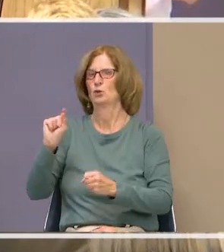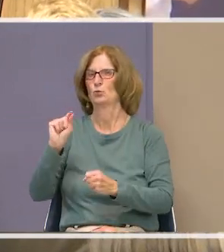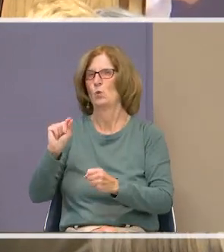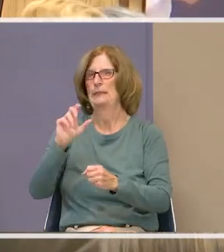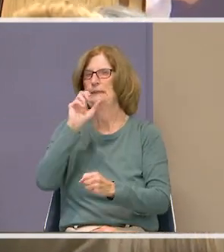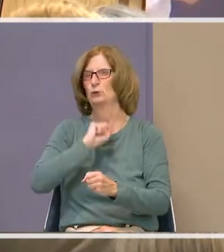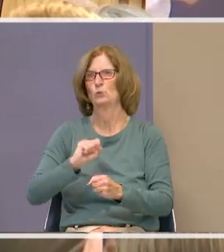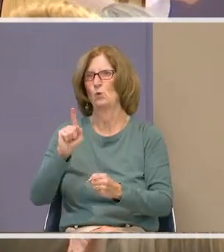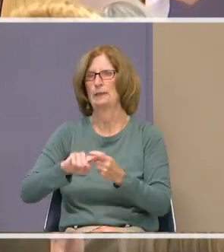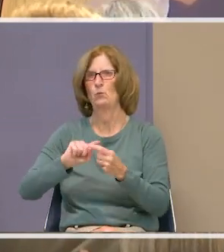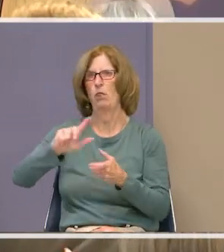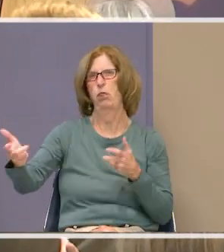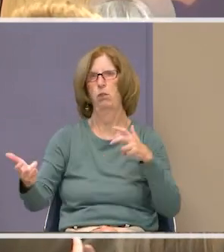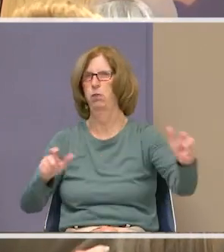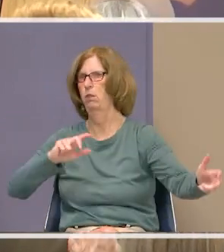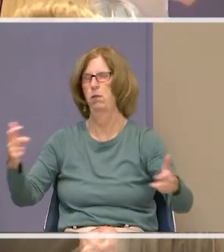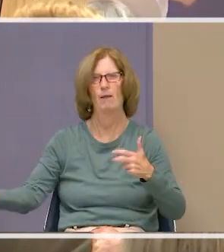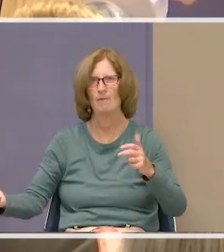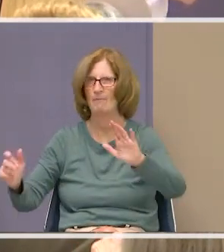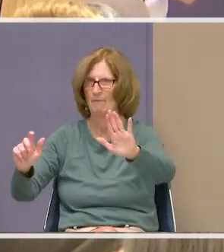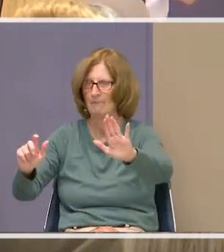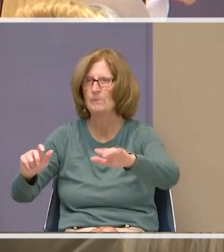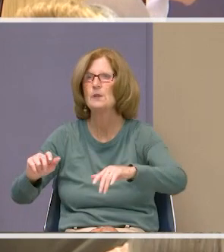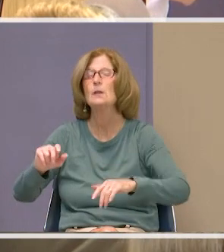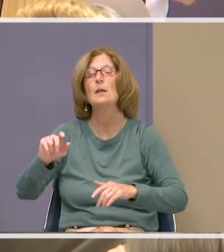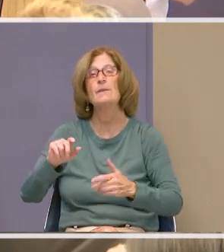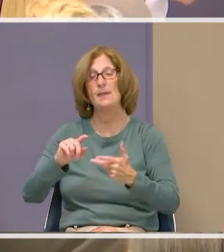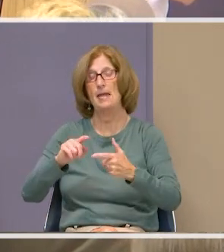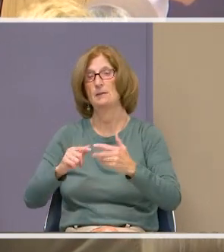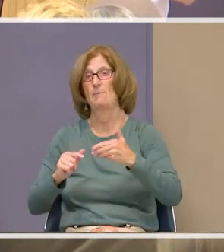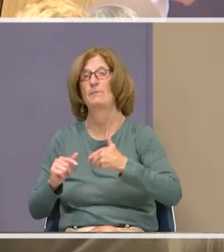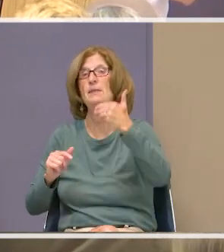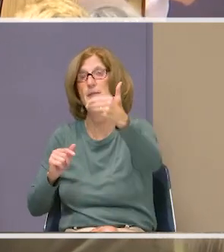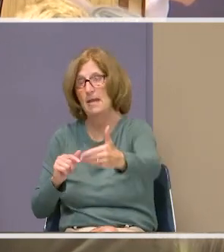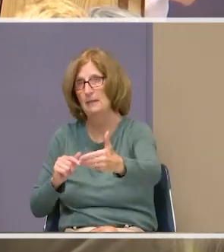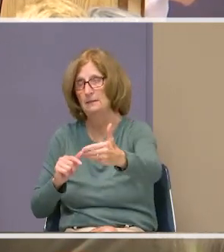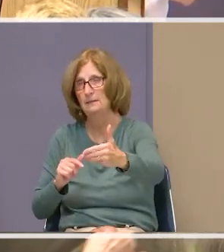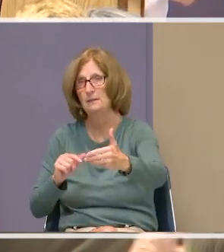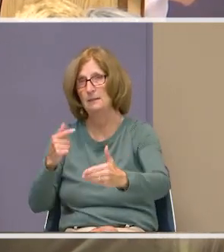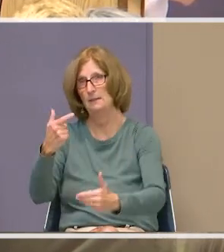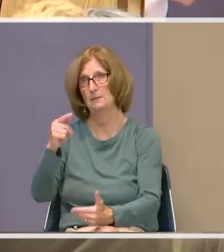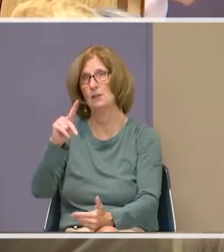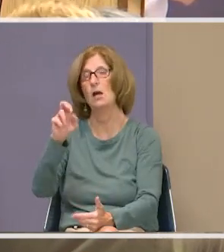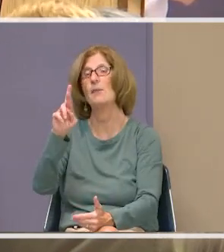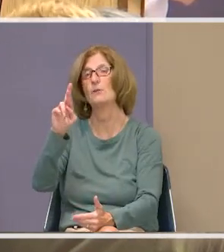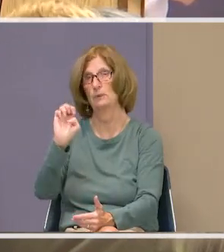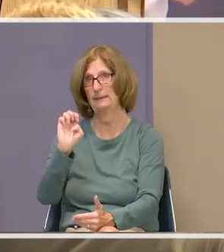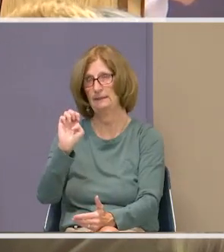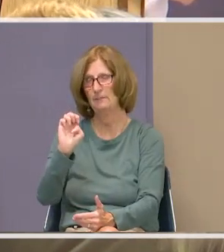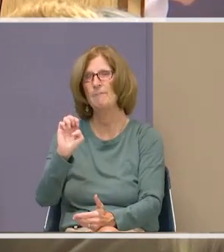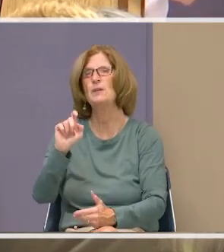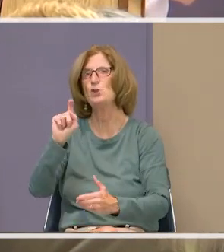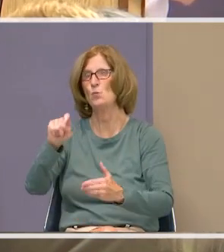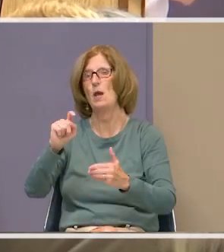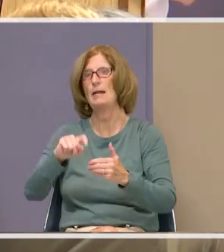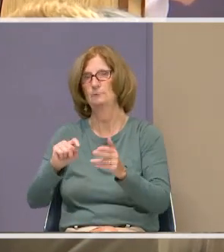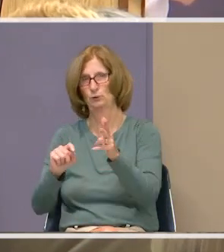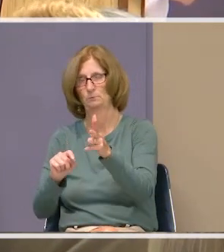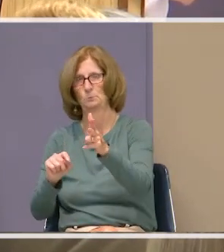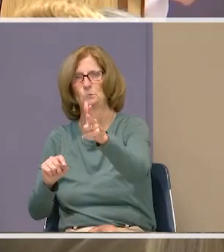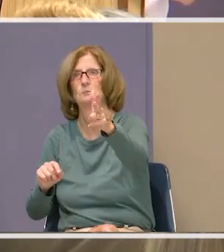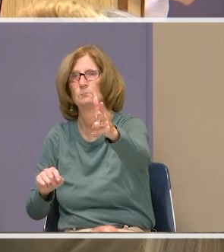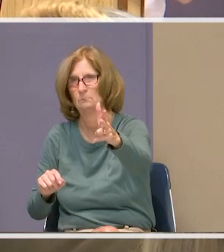would fall off of it. And then the next left is Guthrie, which is very narrow with cars parked on both sides, and